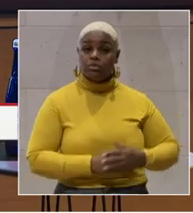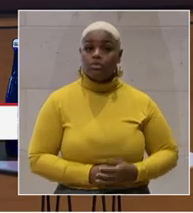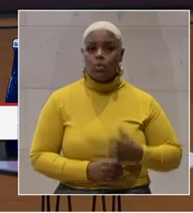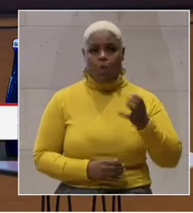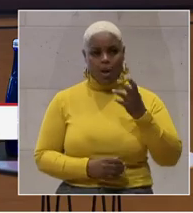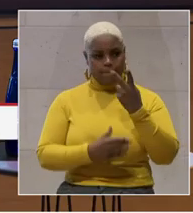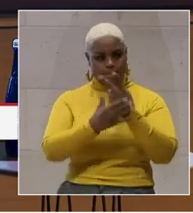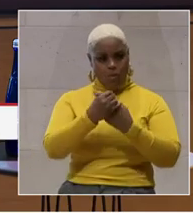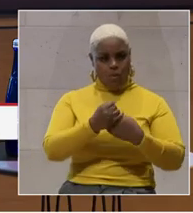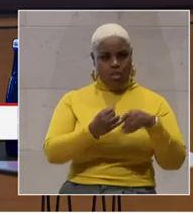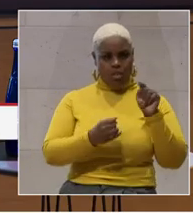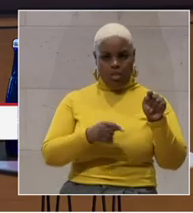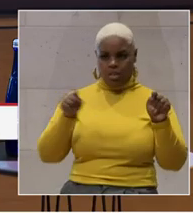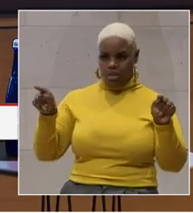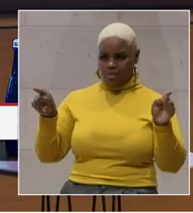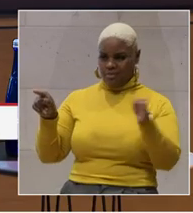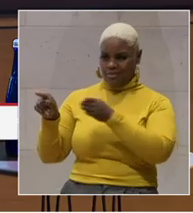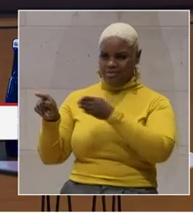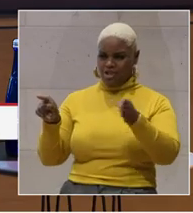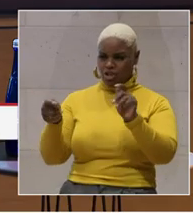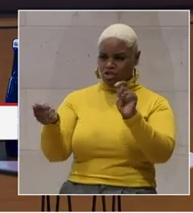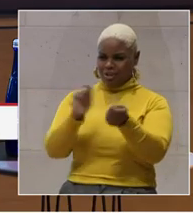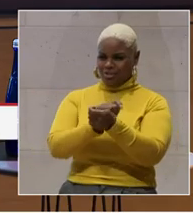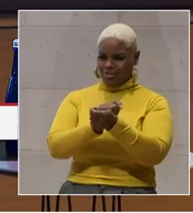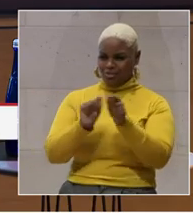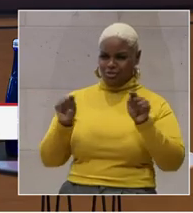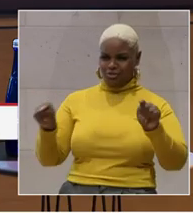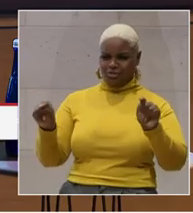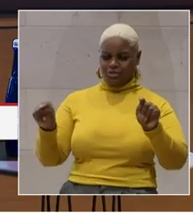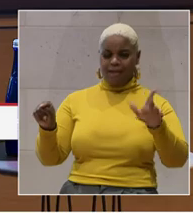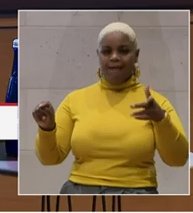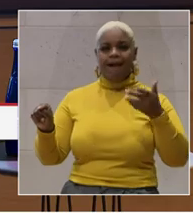launch their lives. That's what the government's job is.